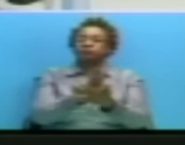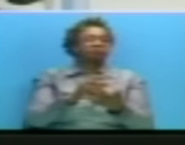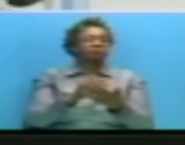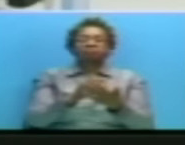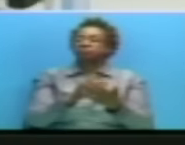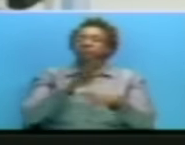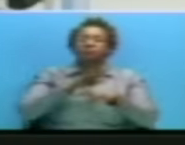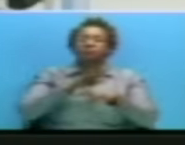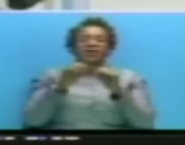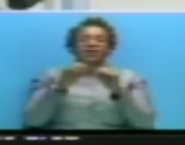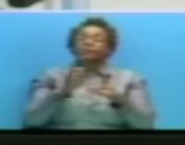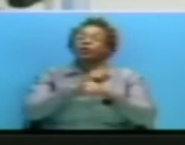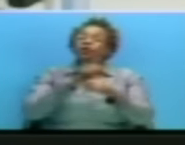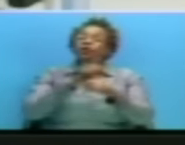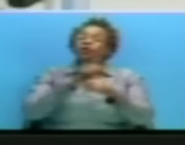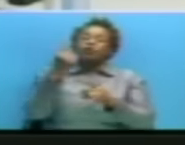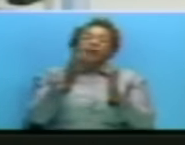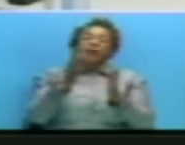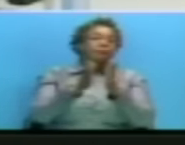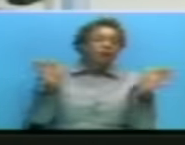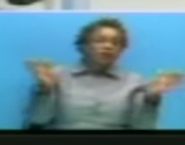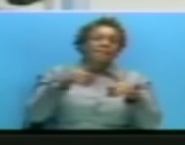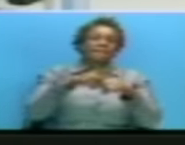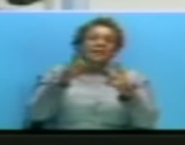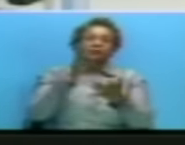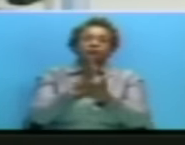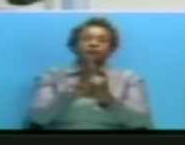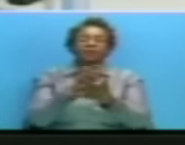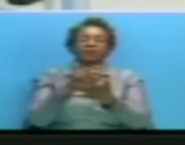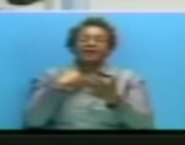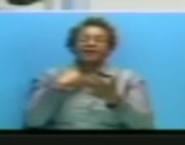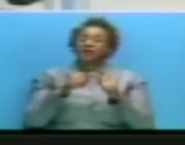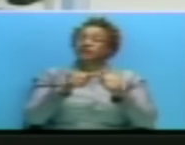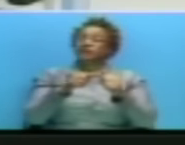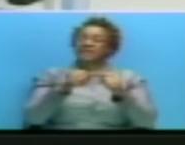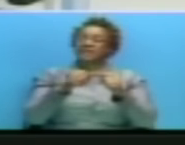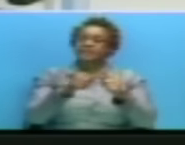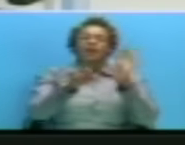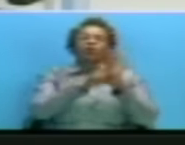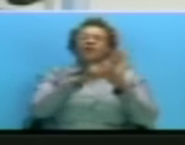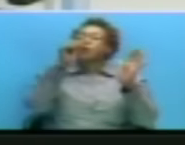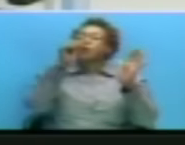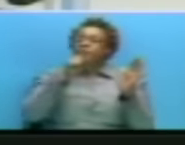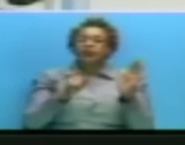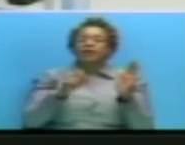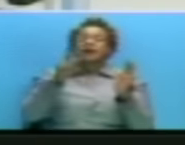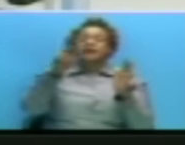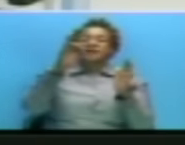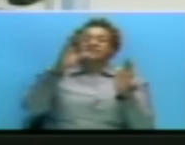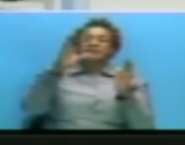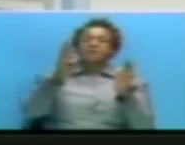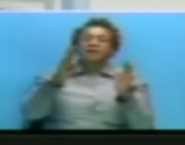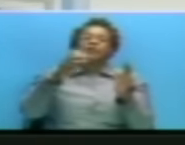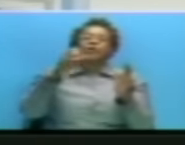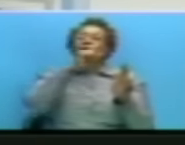actually. Yes. Not only broad, yeah, but there are actually certain inconsistencies. This law is very old. KFCB is one of the oldest